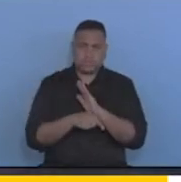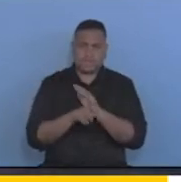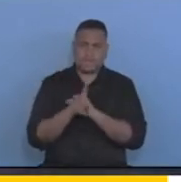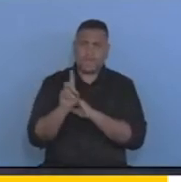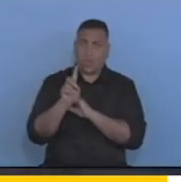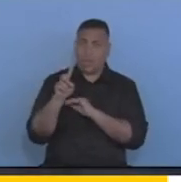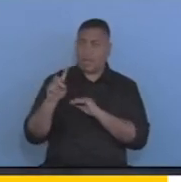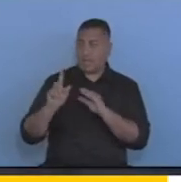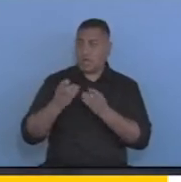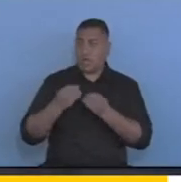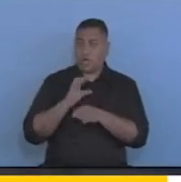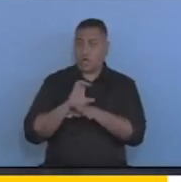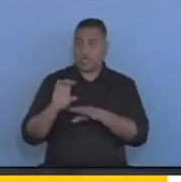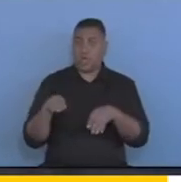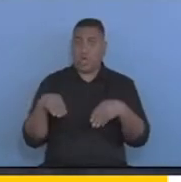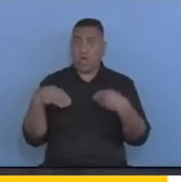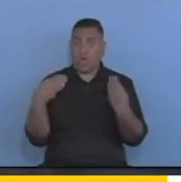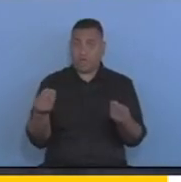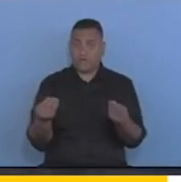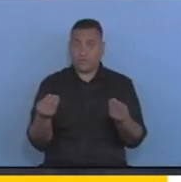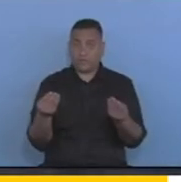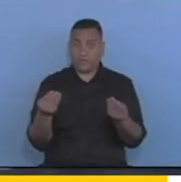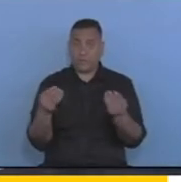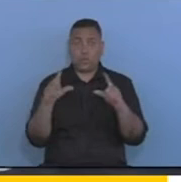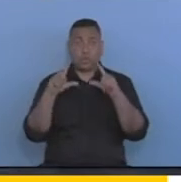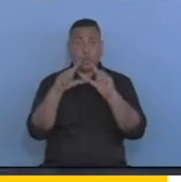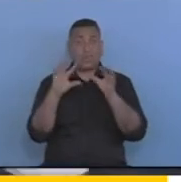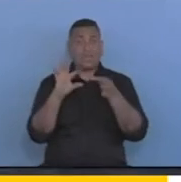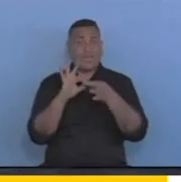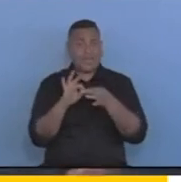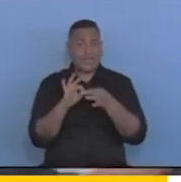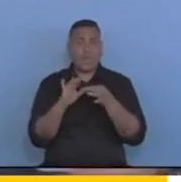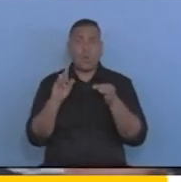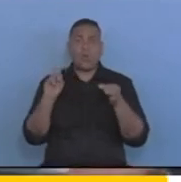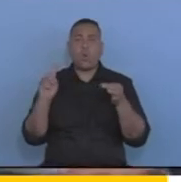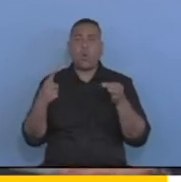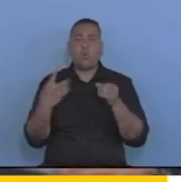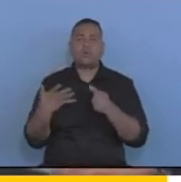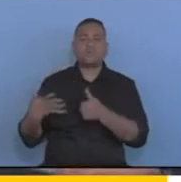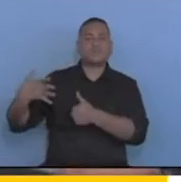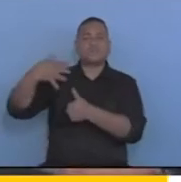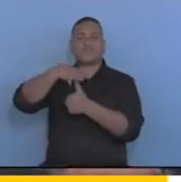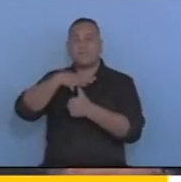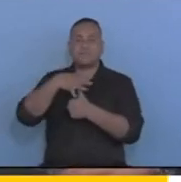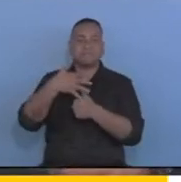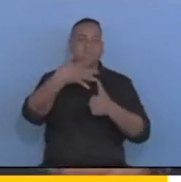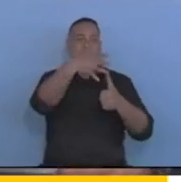of choice is. I mean, Northlink comes out on top in so many facets,